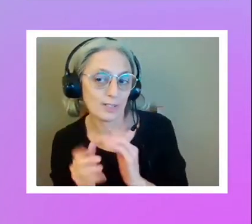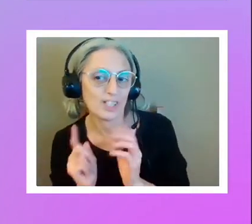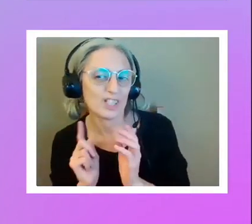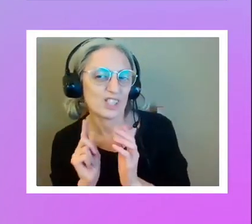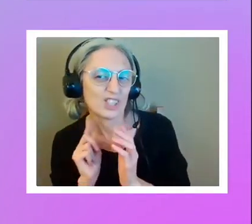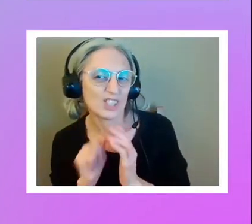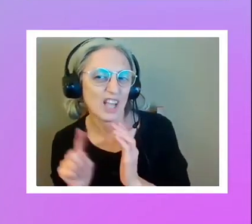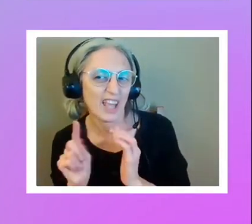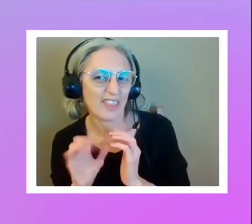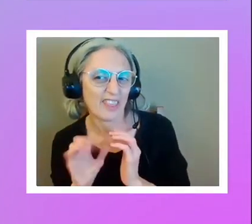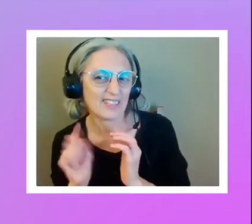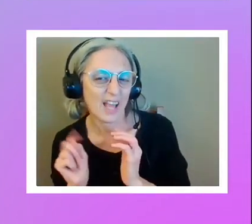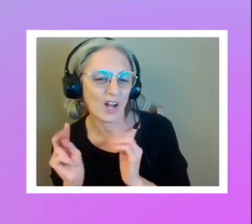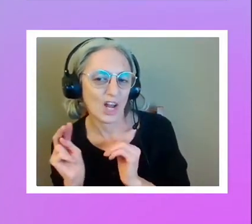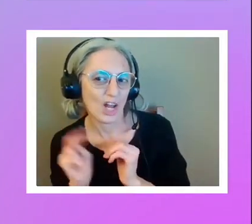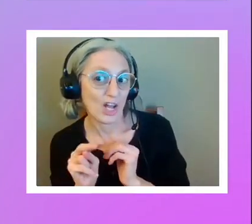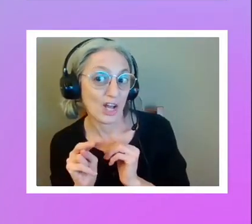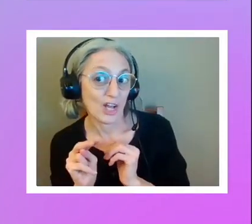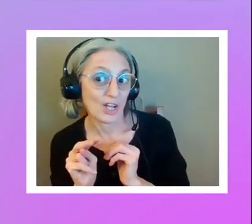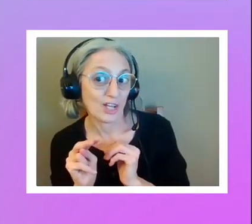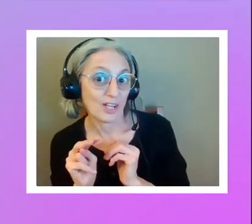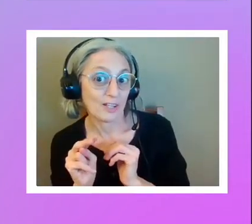out. Well,